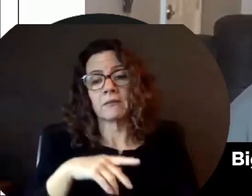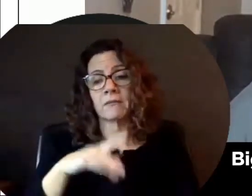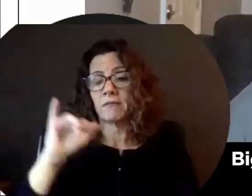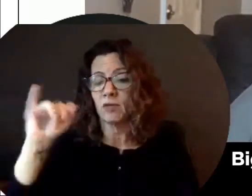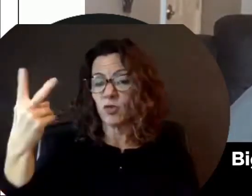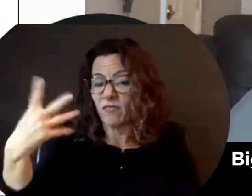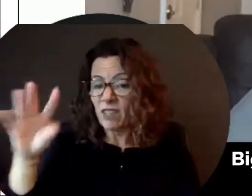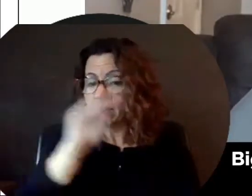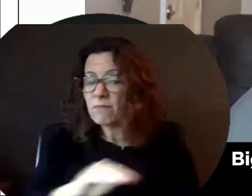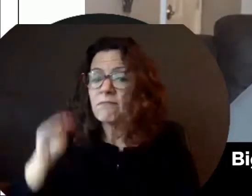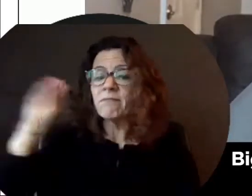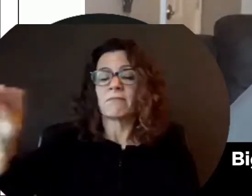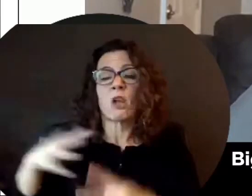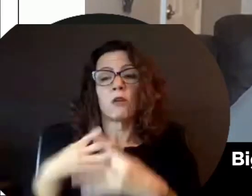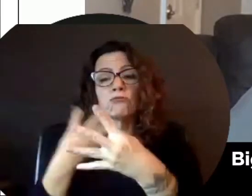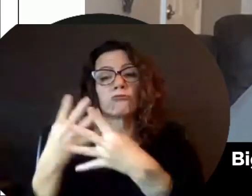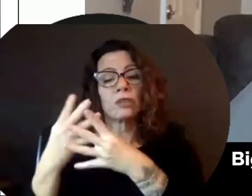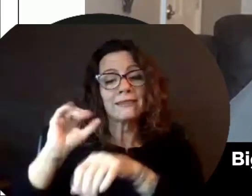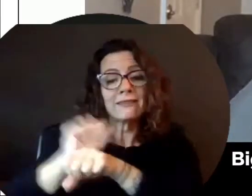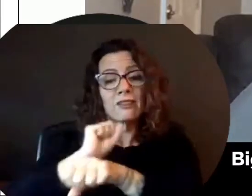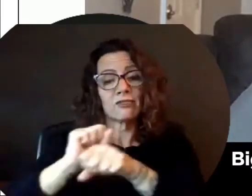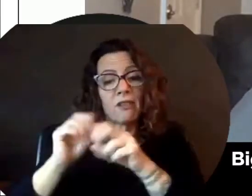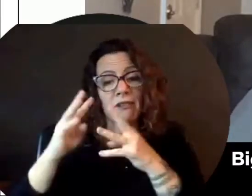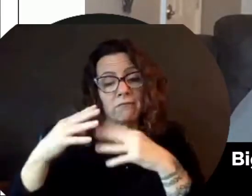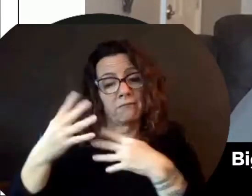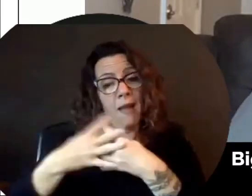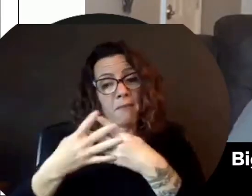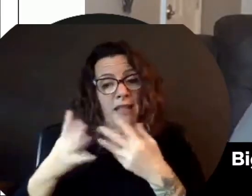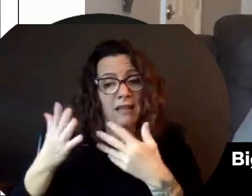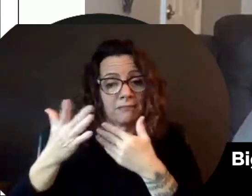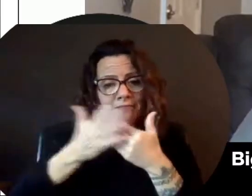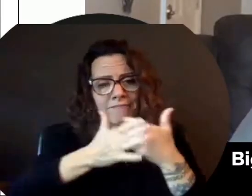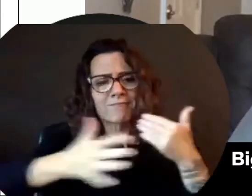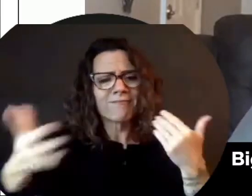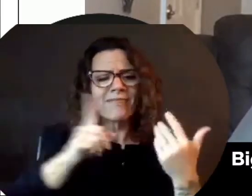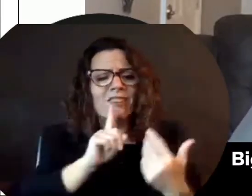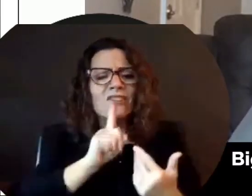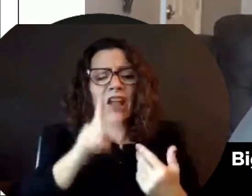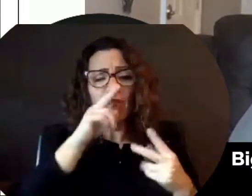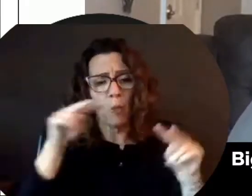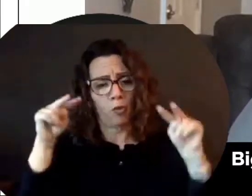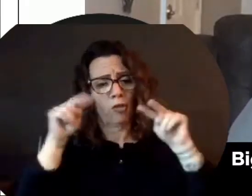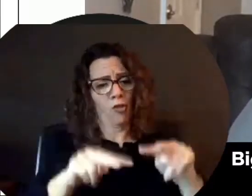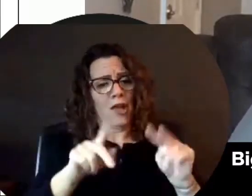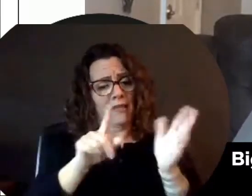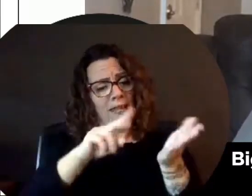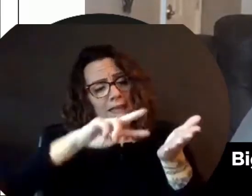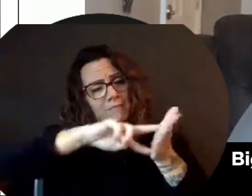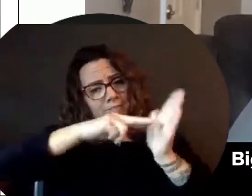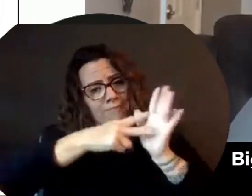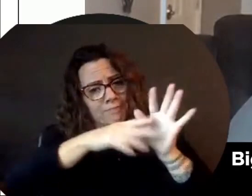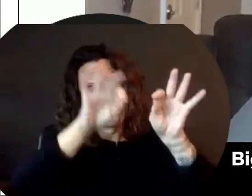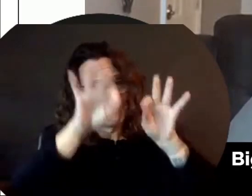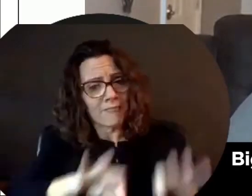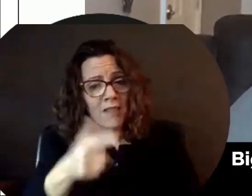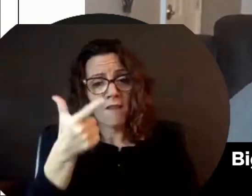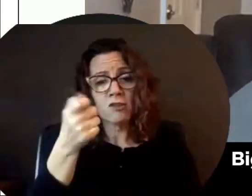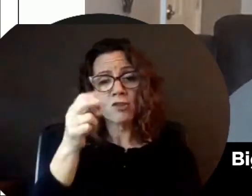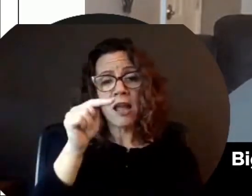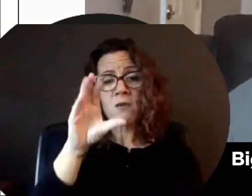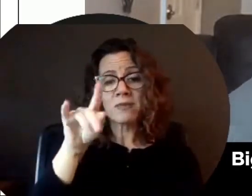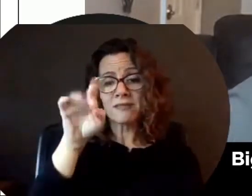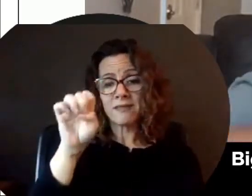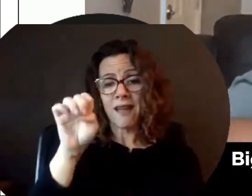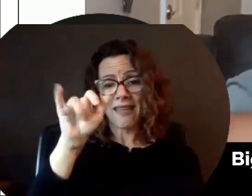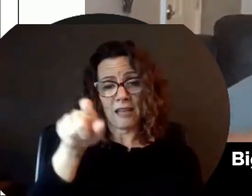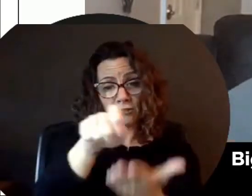devouring about it, right? Committing a genocide is to take those bodies and use those bodies to feed yourself, right? And so I know people think cannibalism is like, oh,